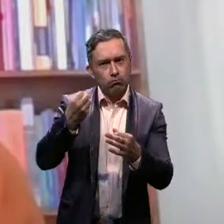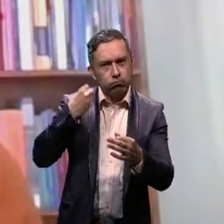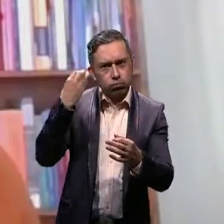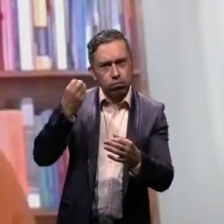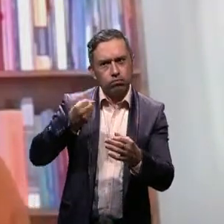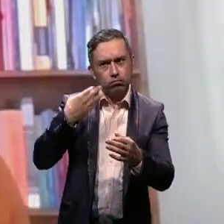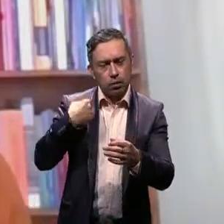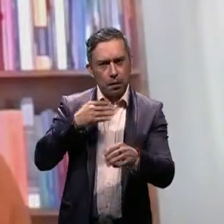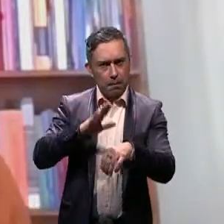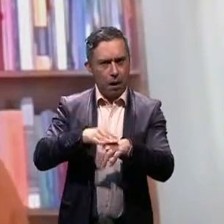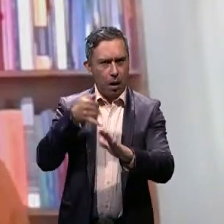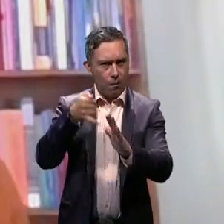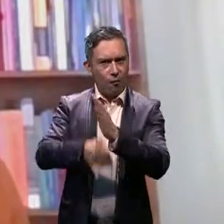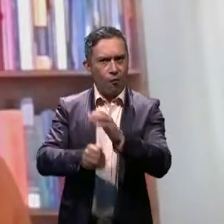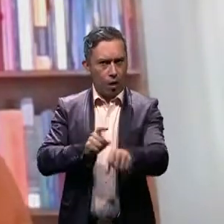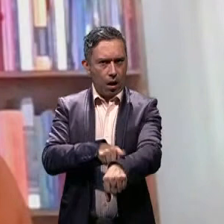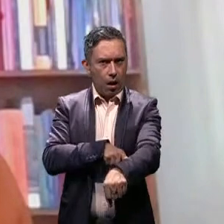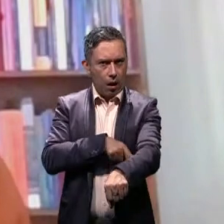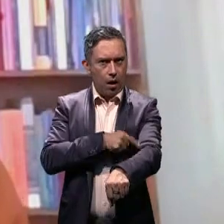been much more ample